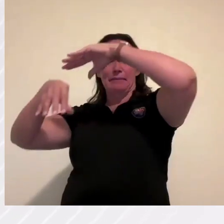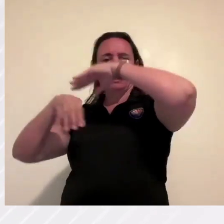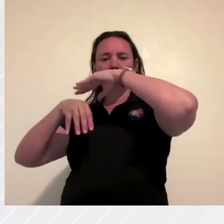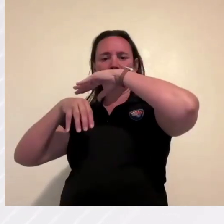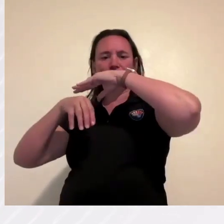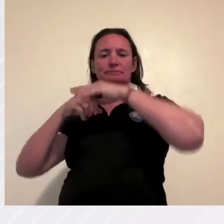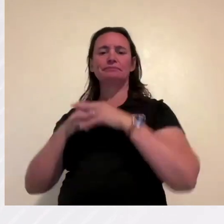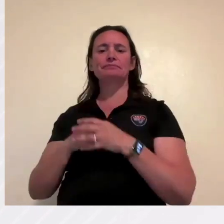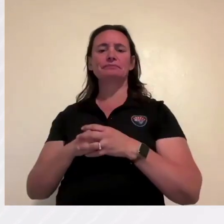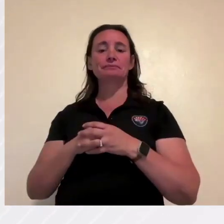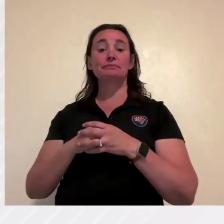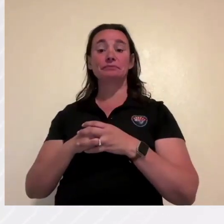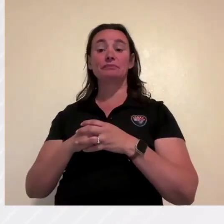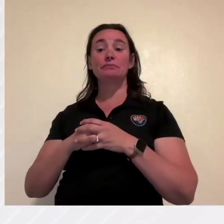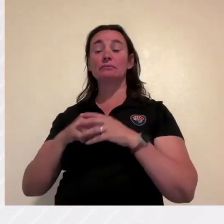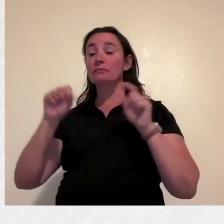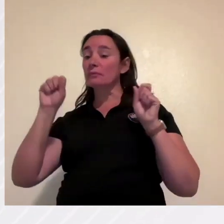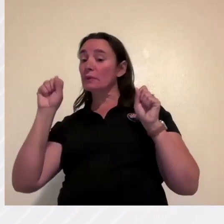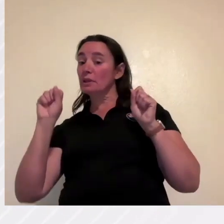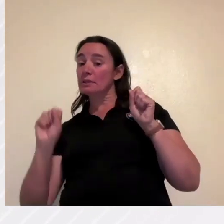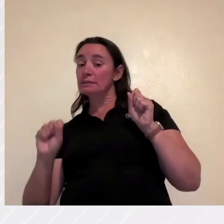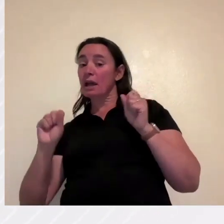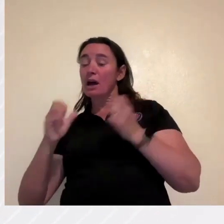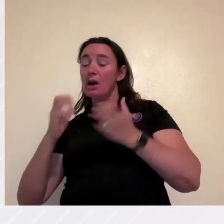towards the southern part of the fire,